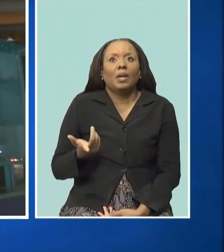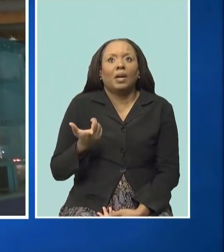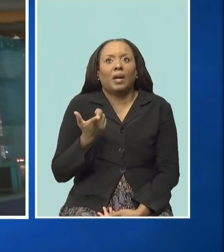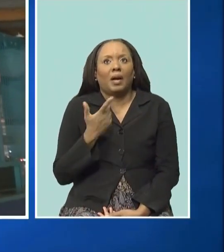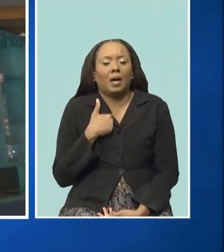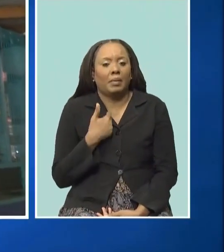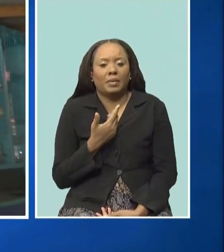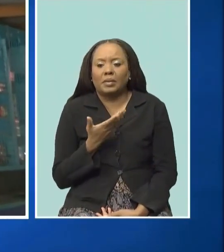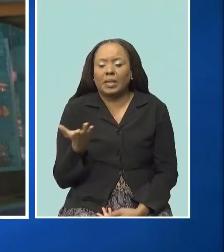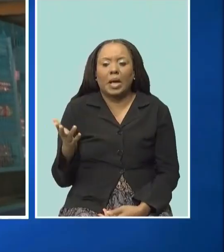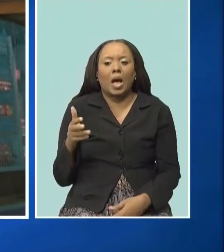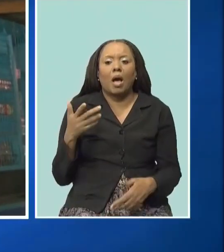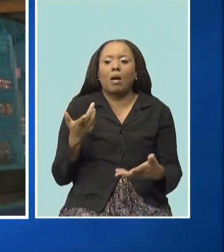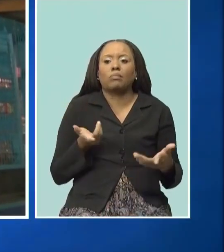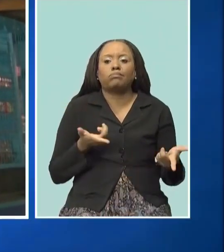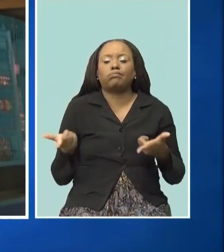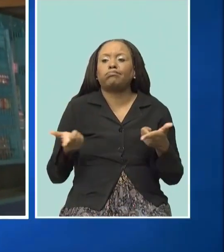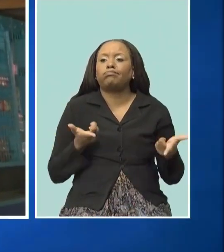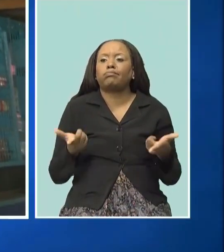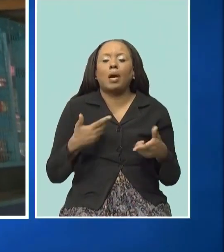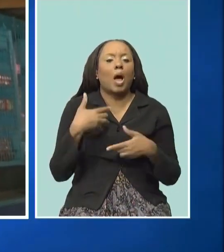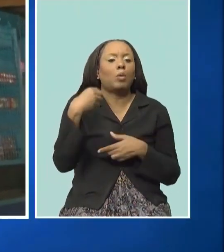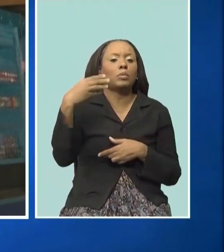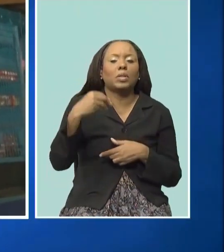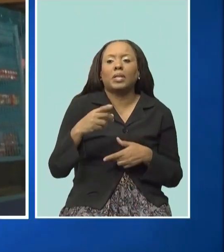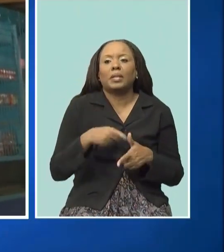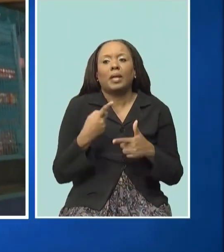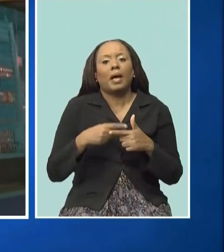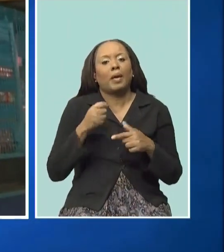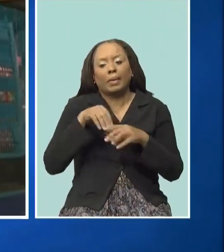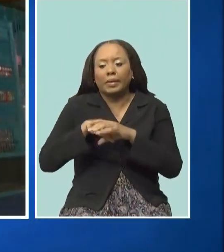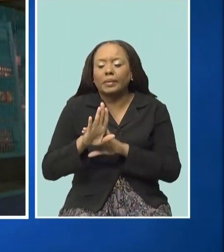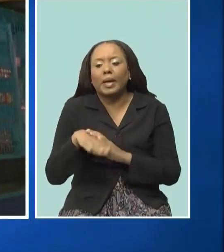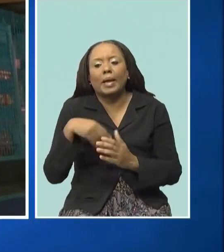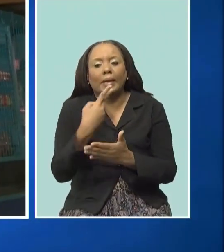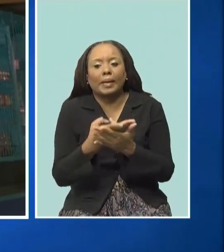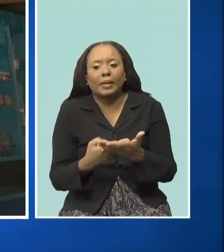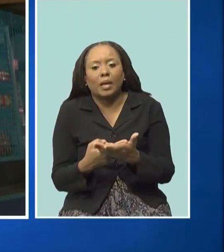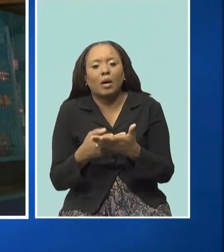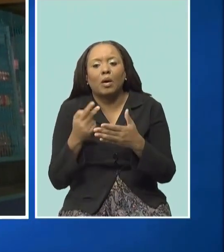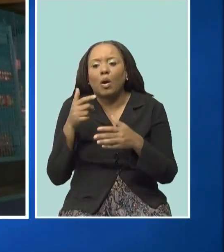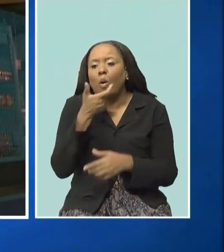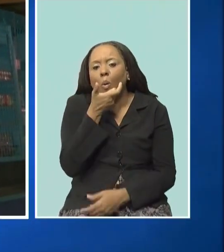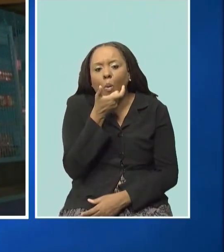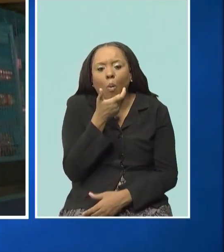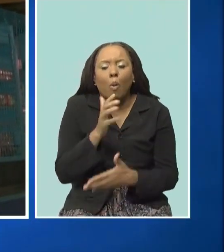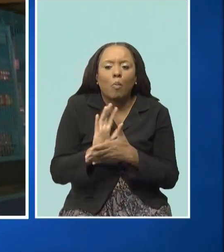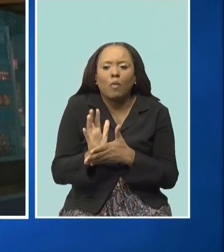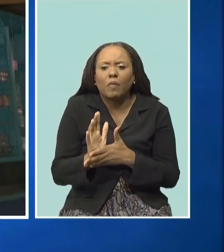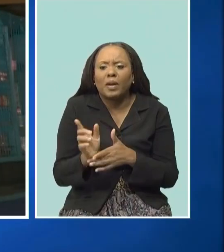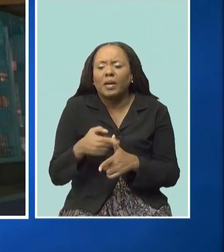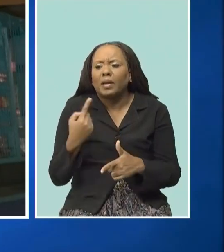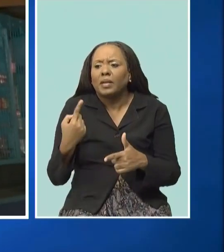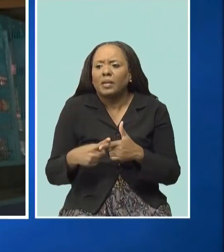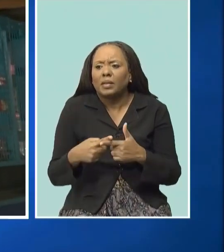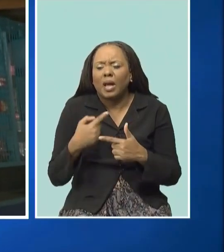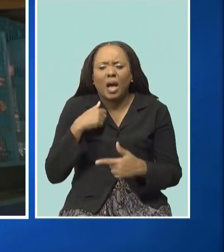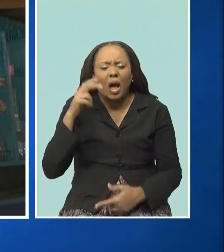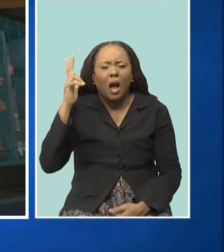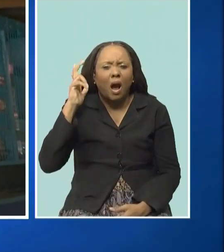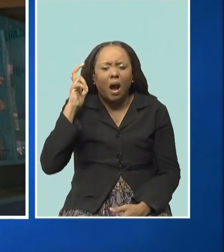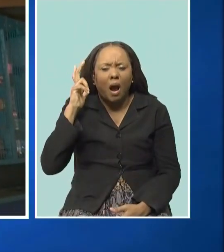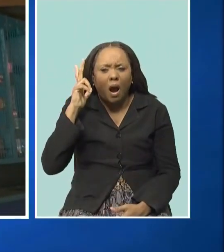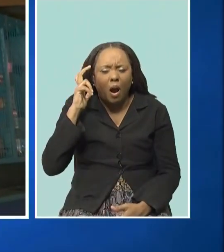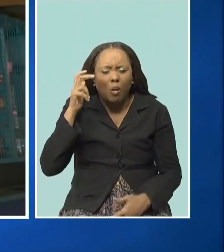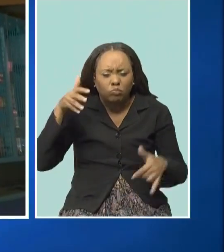gallery, preventing the bed to lay down to watch a movie. And 5 minutes I hear pop, pop, pop, pop, pop, and when they look out through the